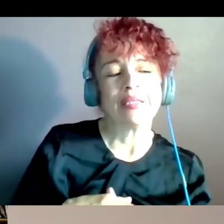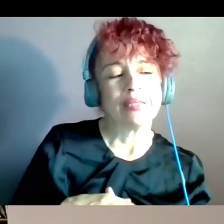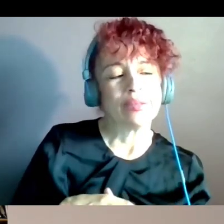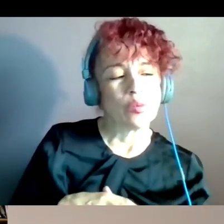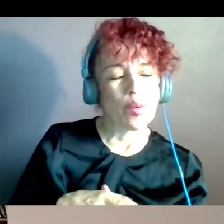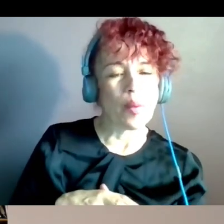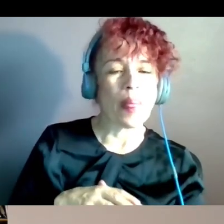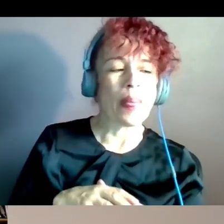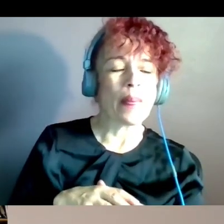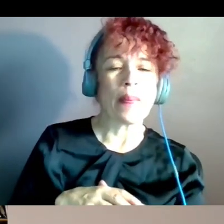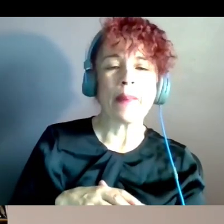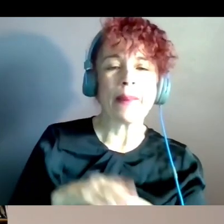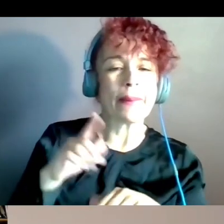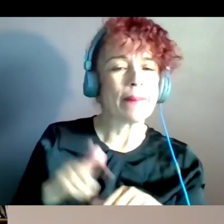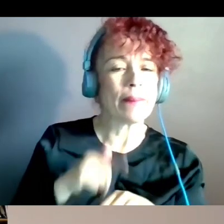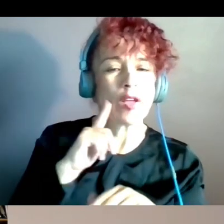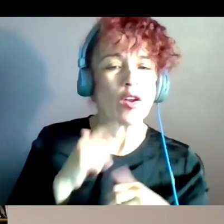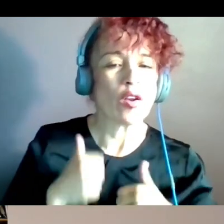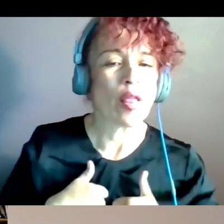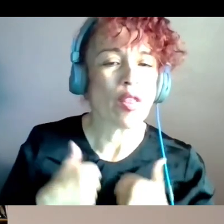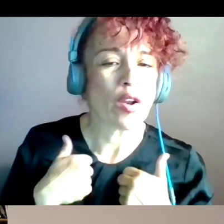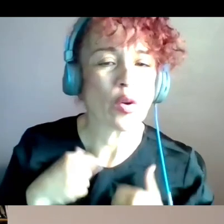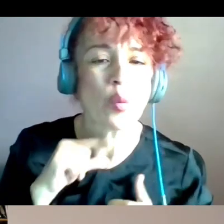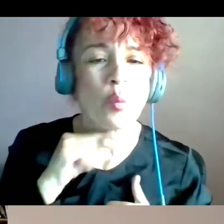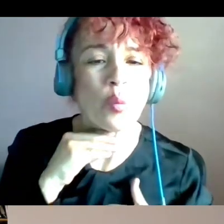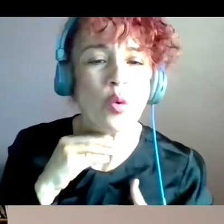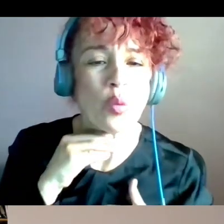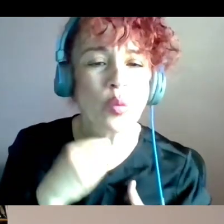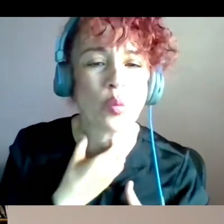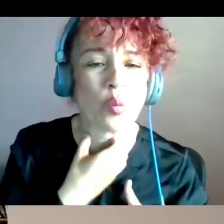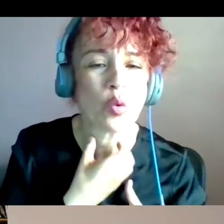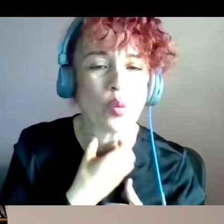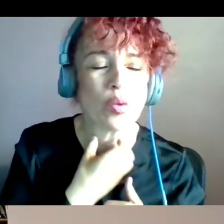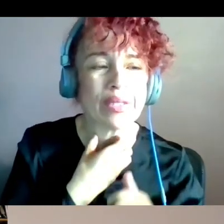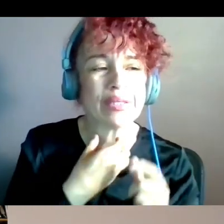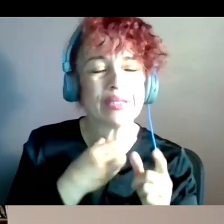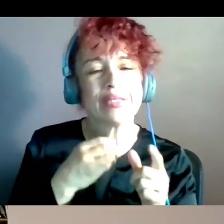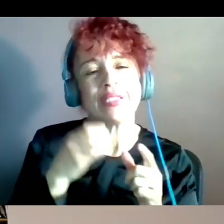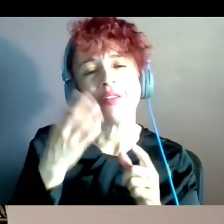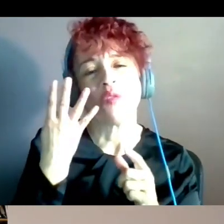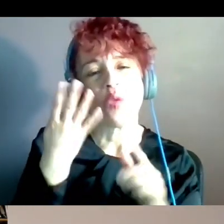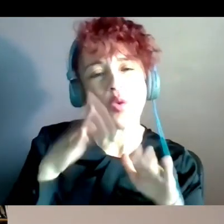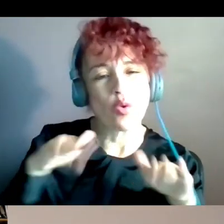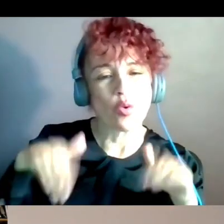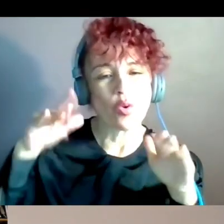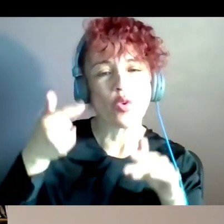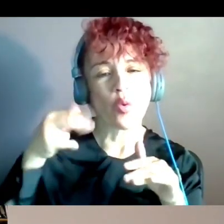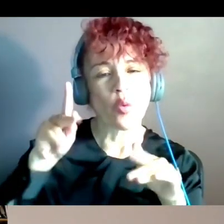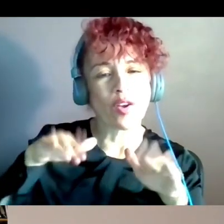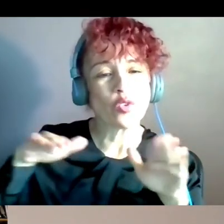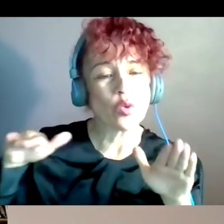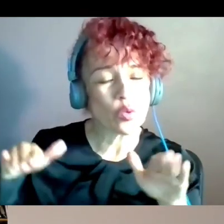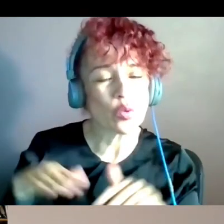And he lived a long, full life. He was a Marine. He raised 4 children and grandkids,